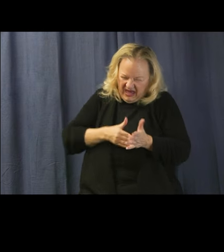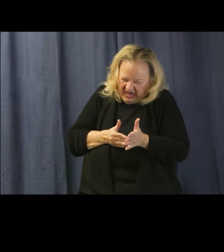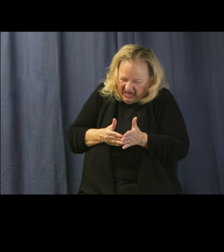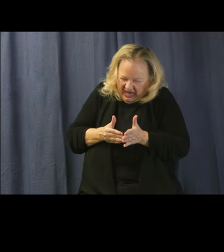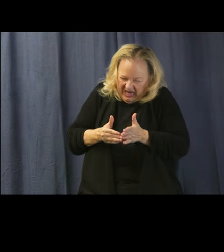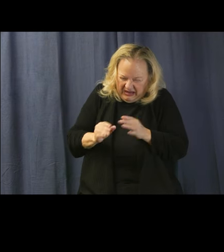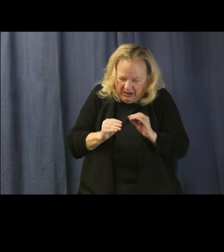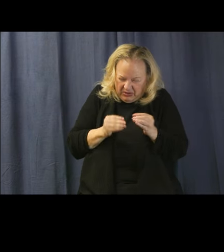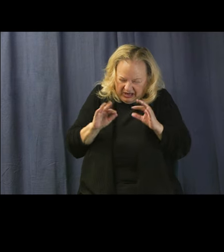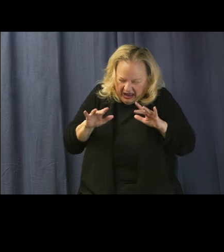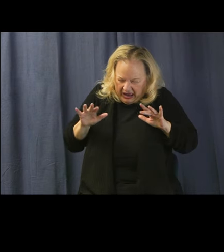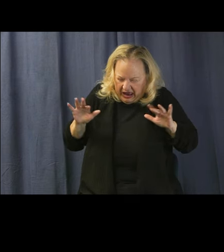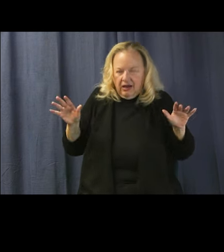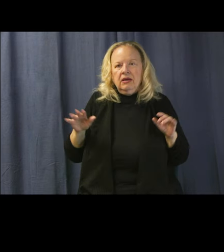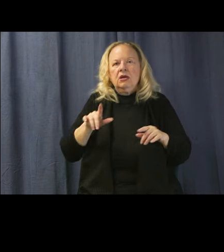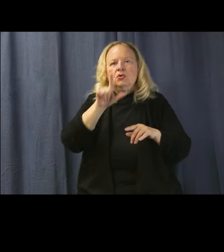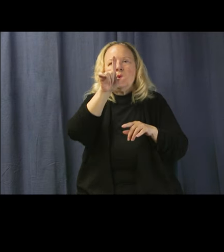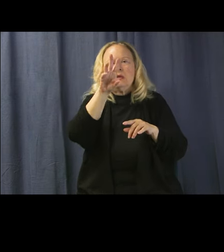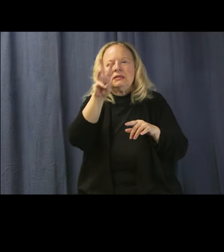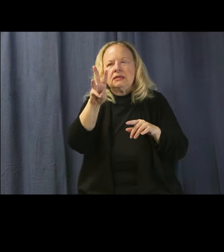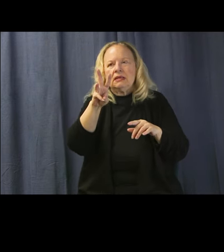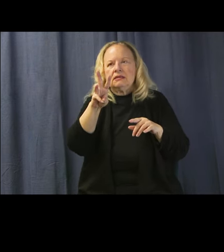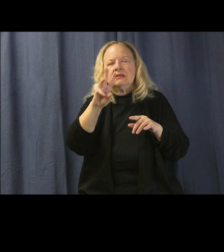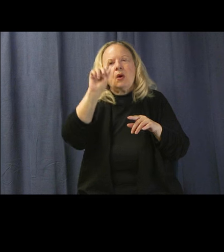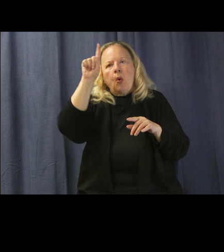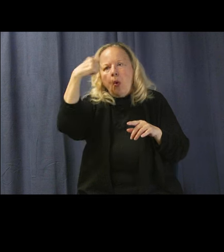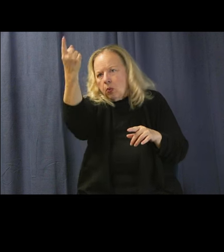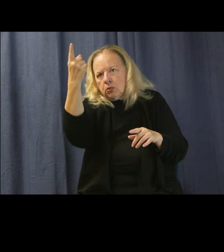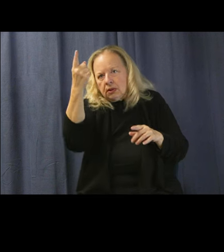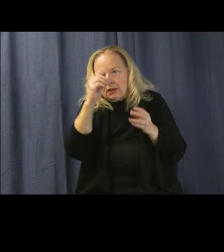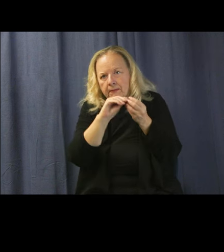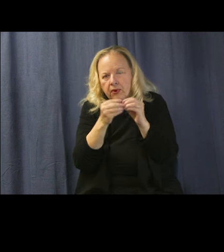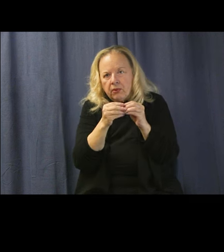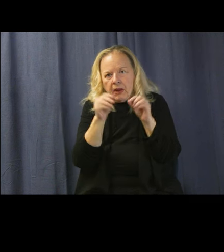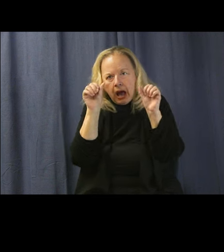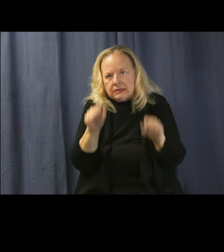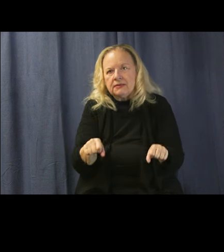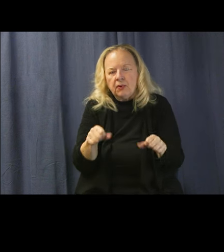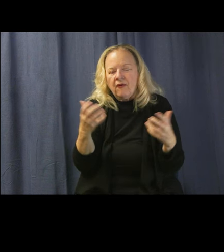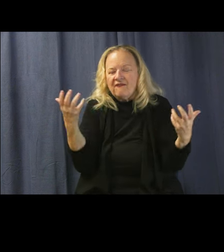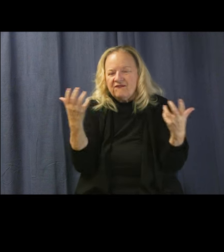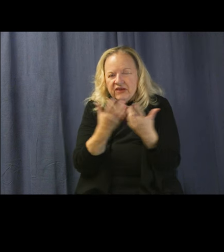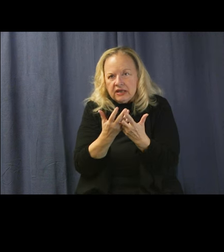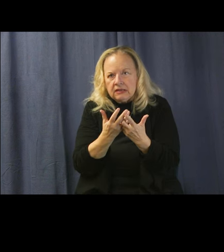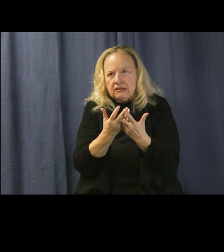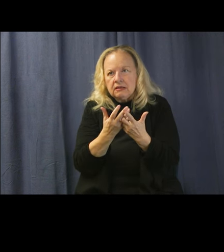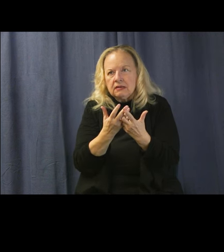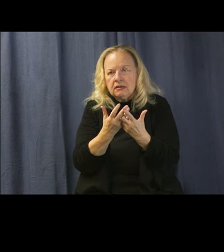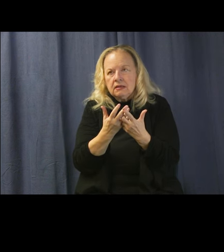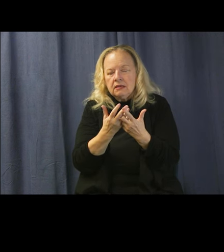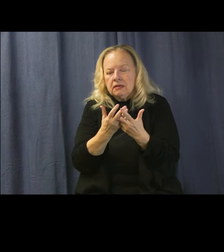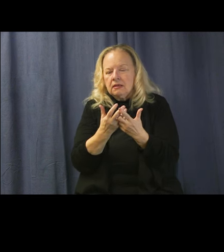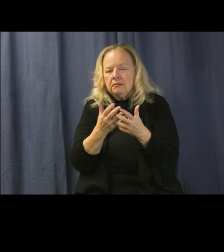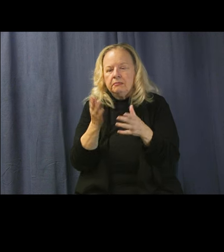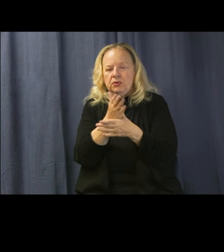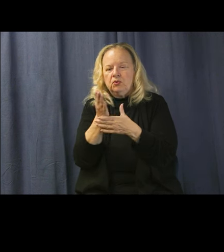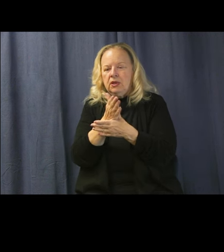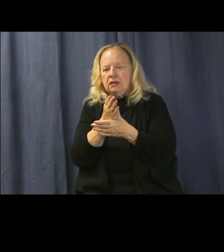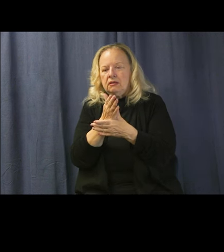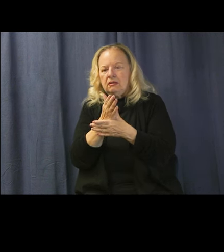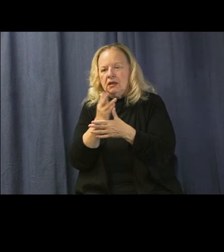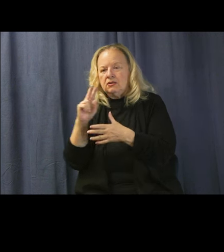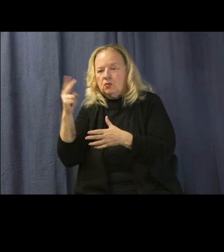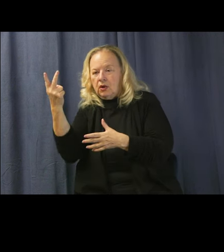numbers in the world, 26 is the only number that fits exactly between a square and a cube.